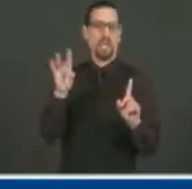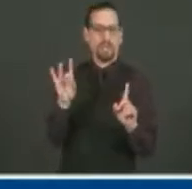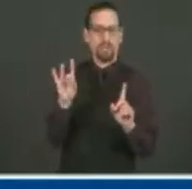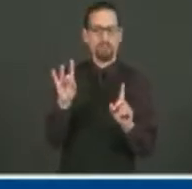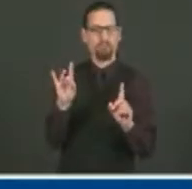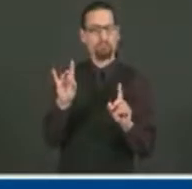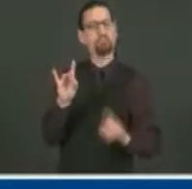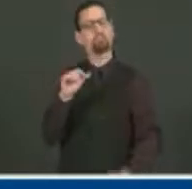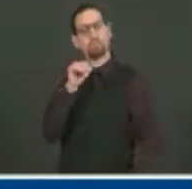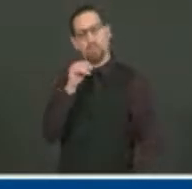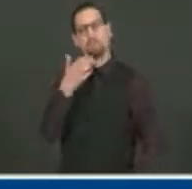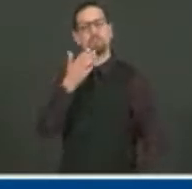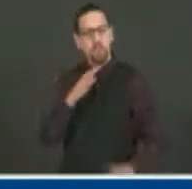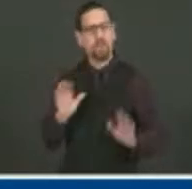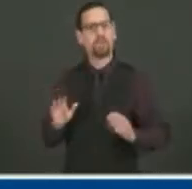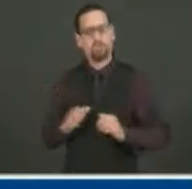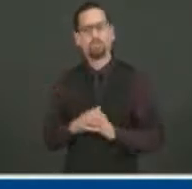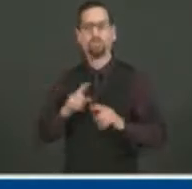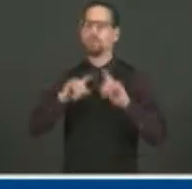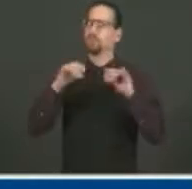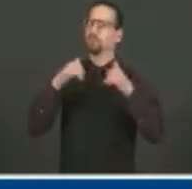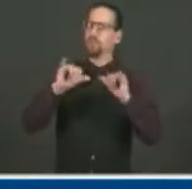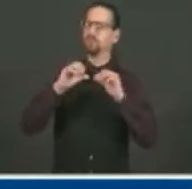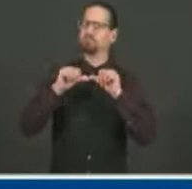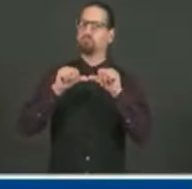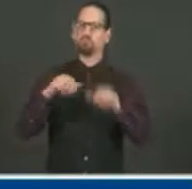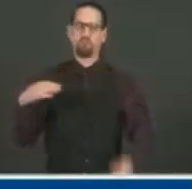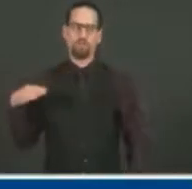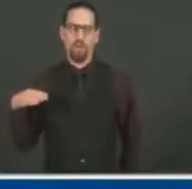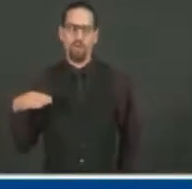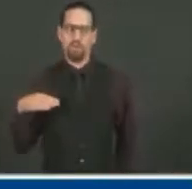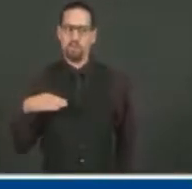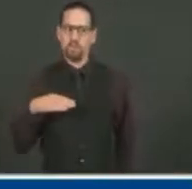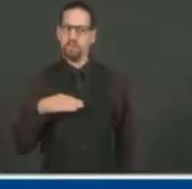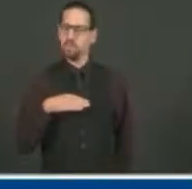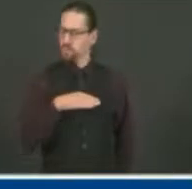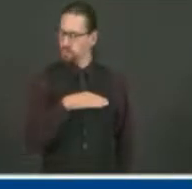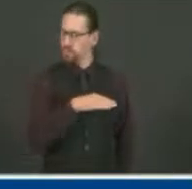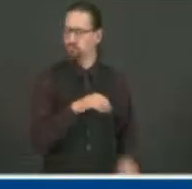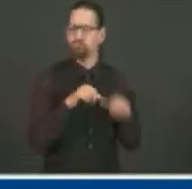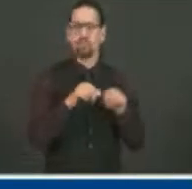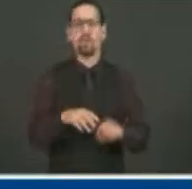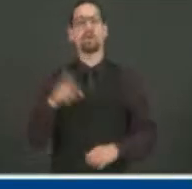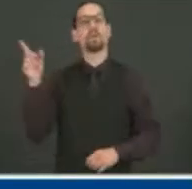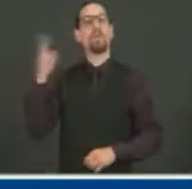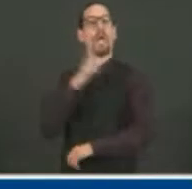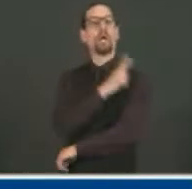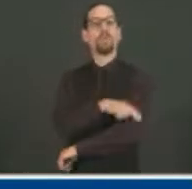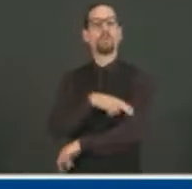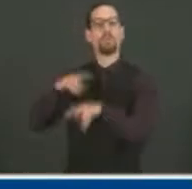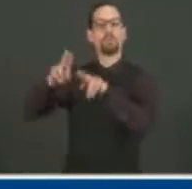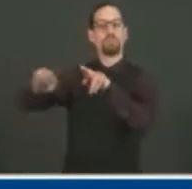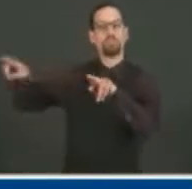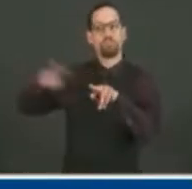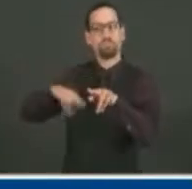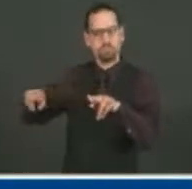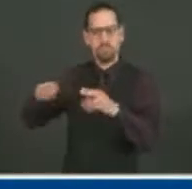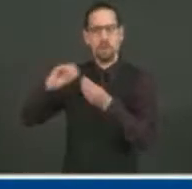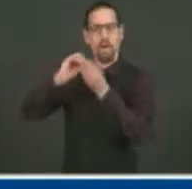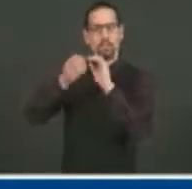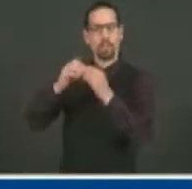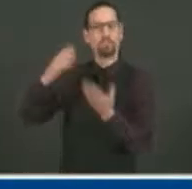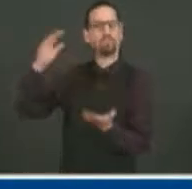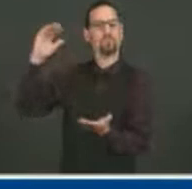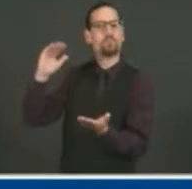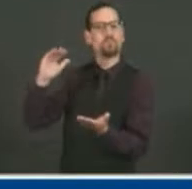We're holding steady at a low number. Hospitalizations trending down. Sadly,